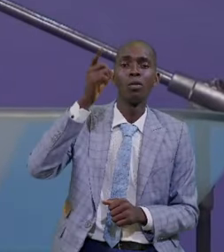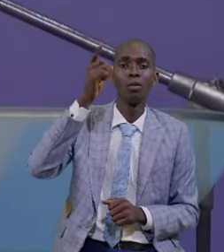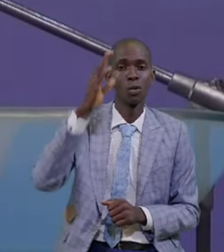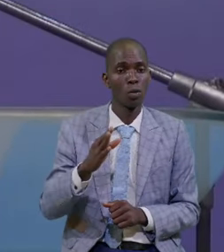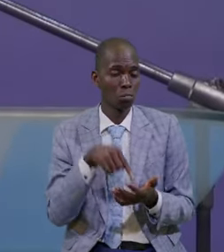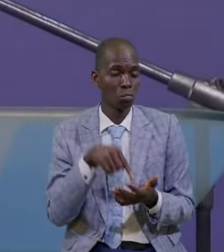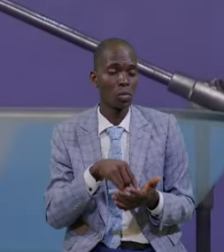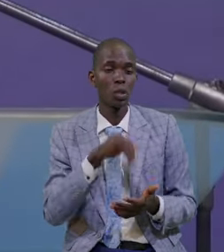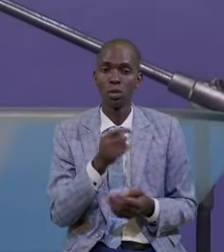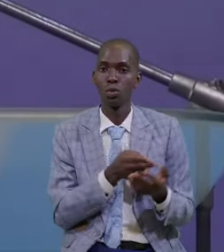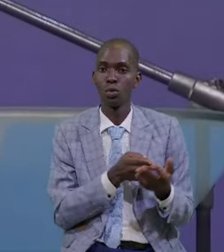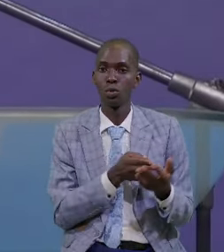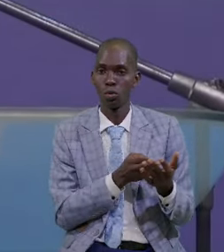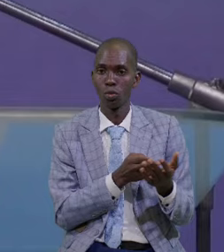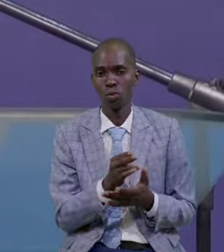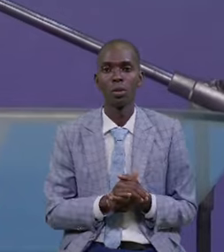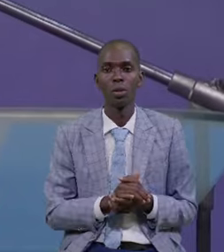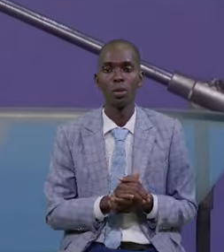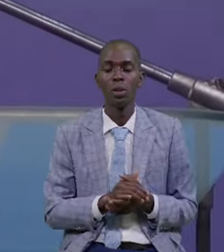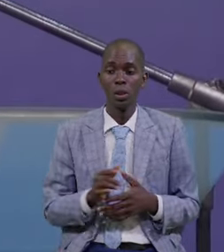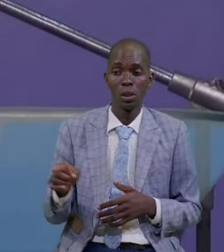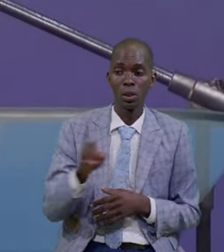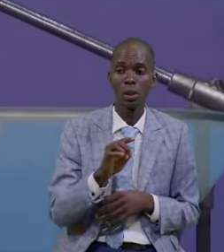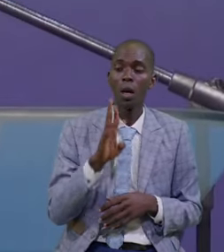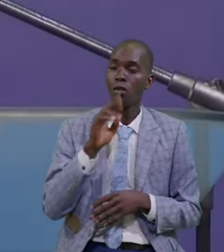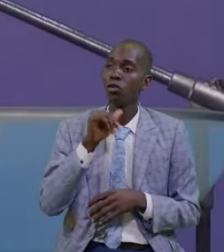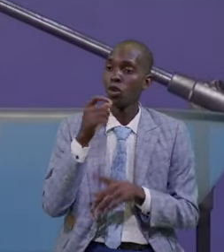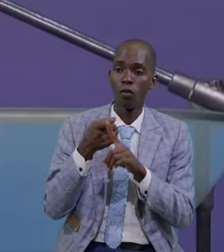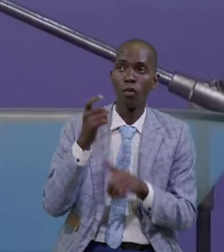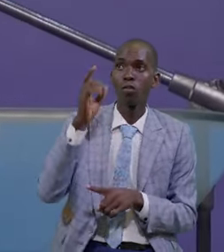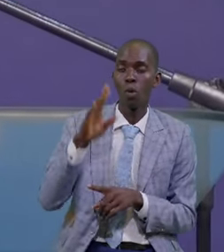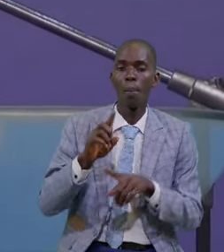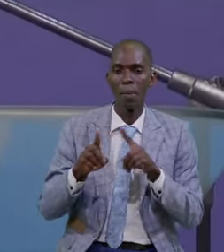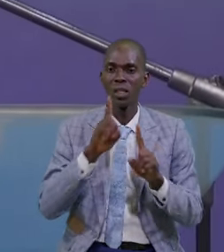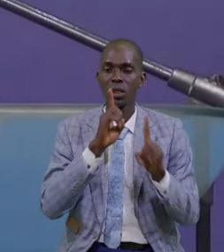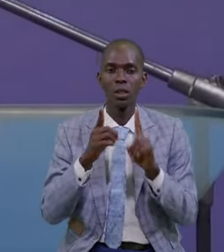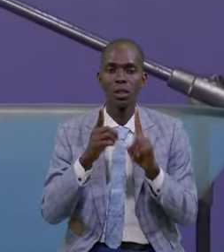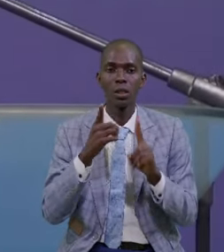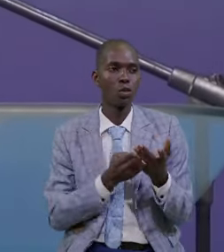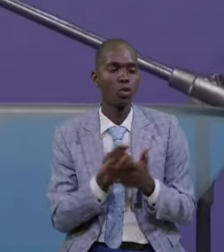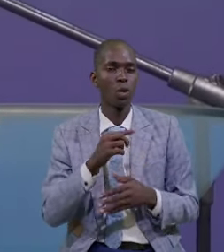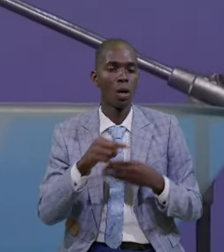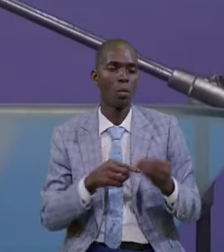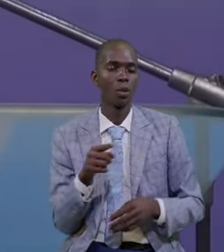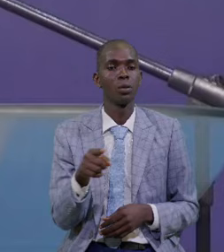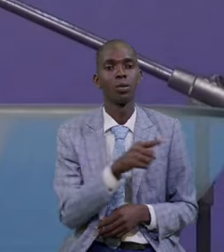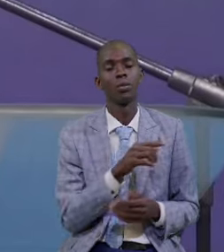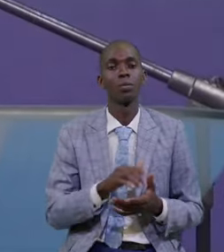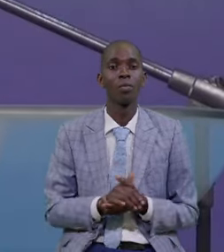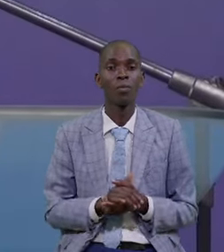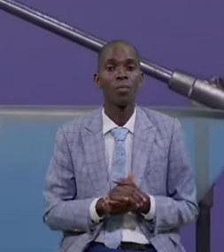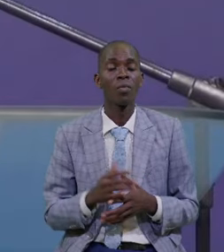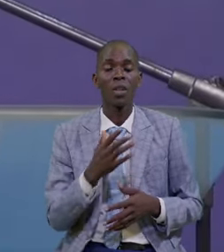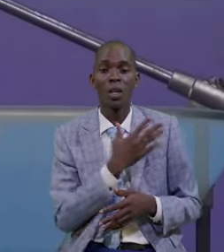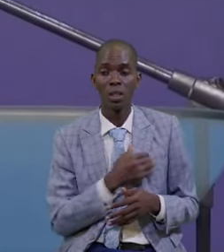are not of God, but they speak the truth about you, flatter you, lift you